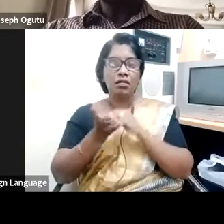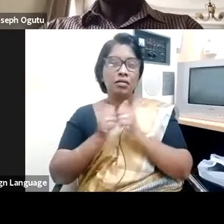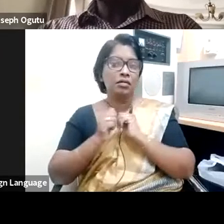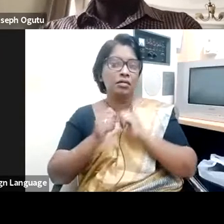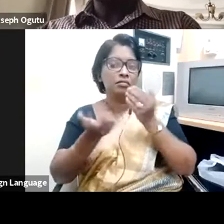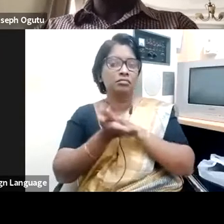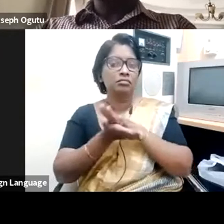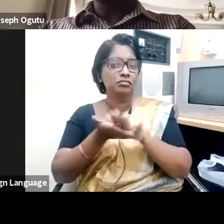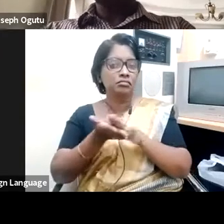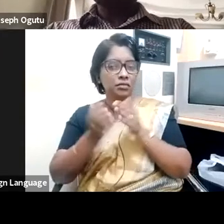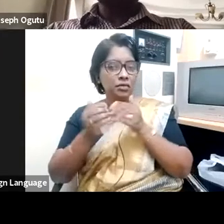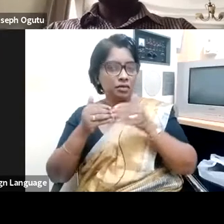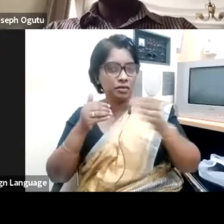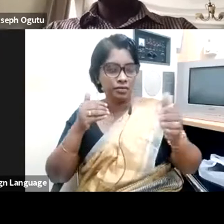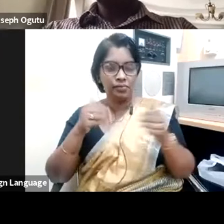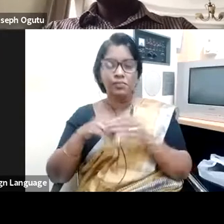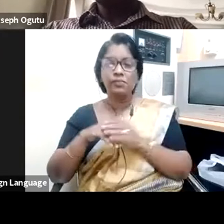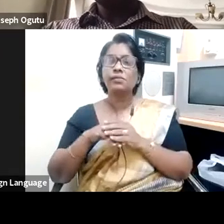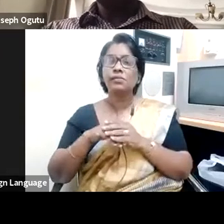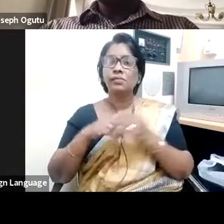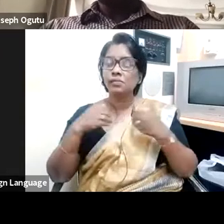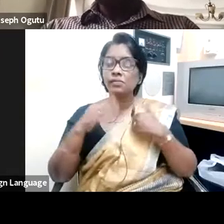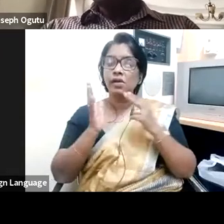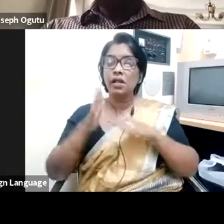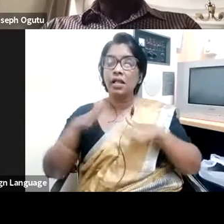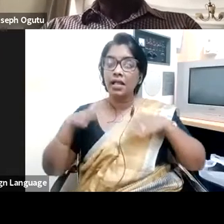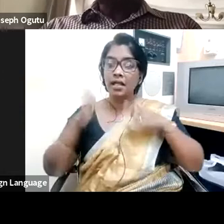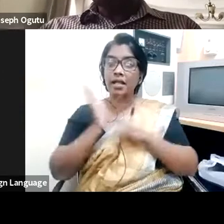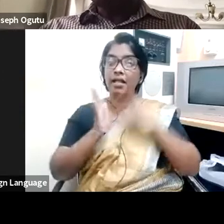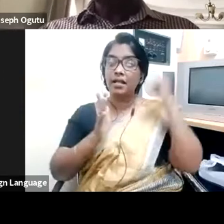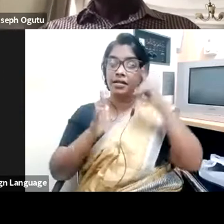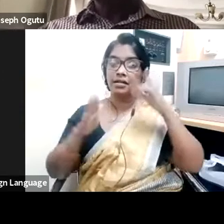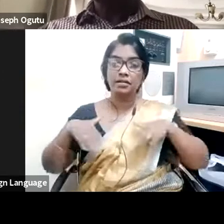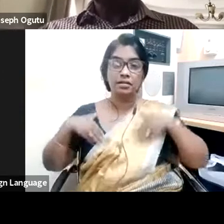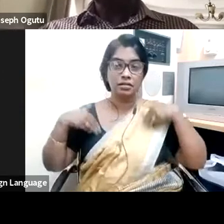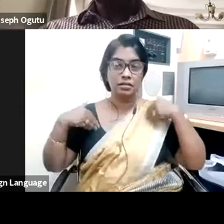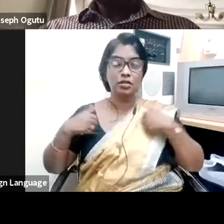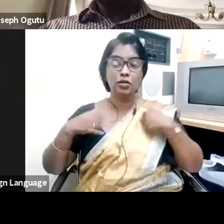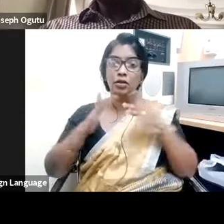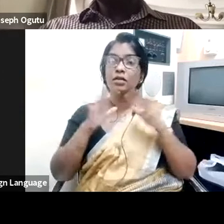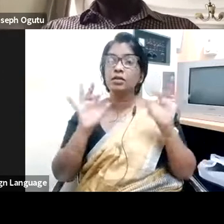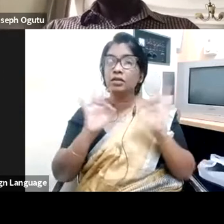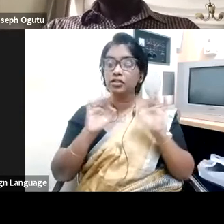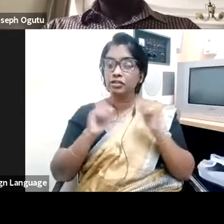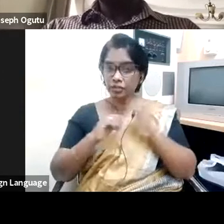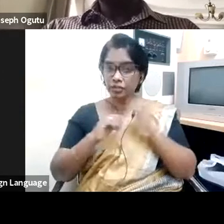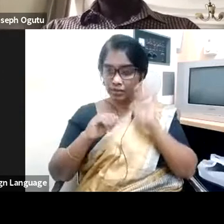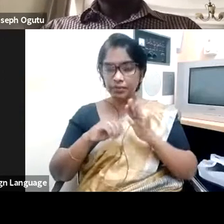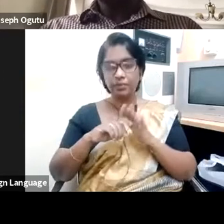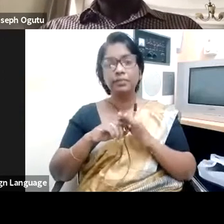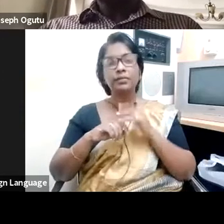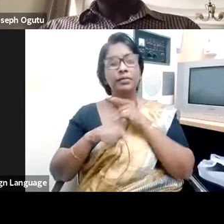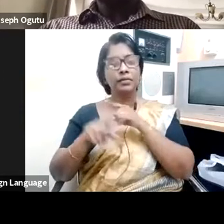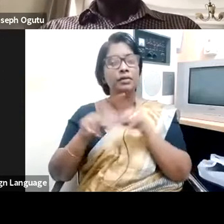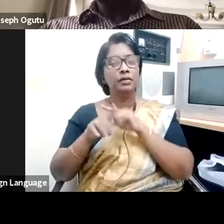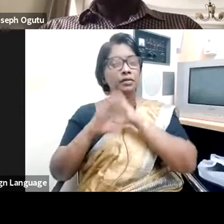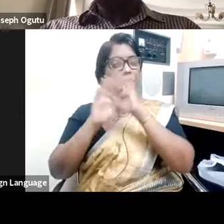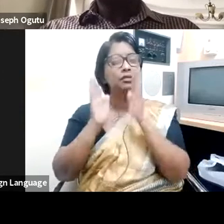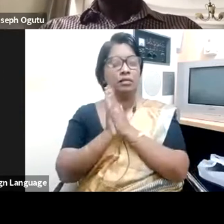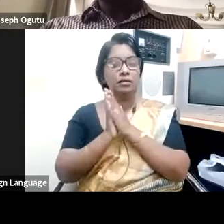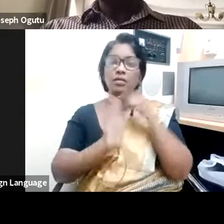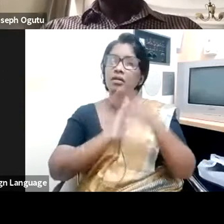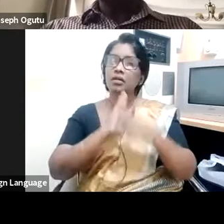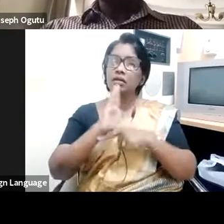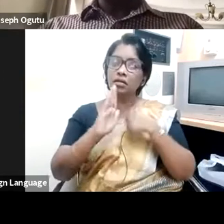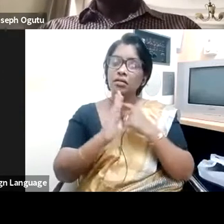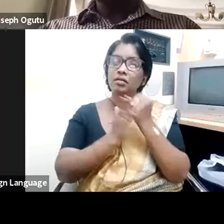Health Insurance Fund, yeah, that covers the whole country. And as my CEO says, what can we do to lift